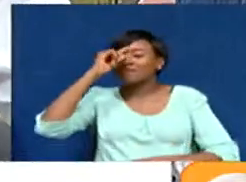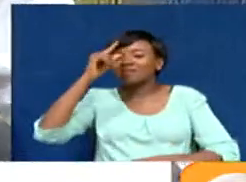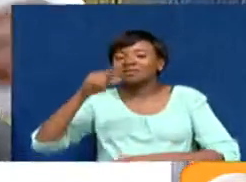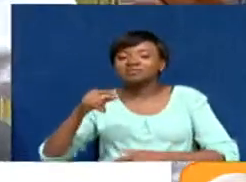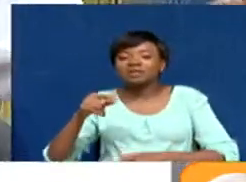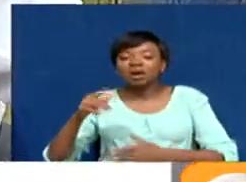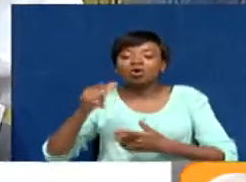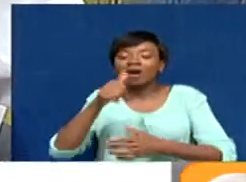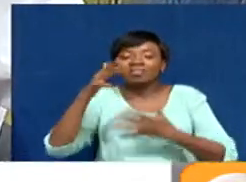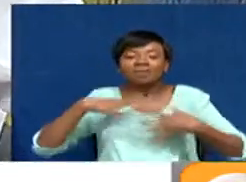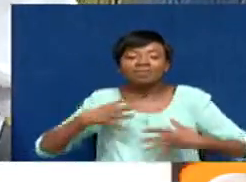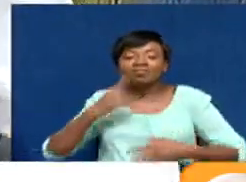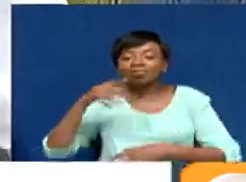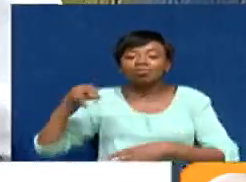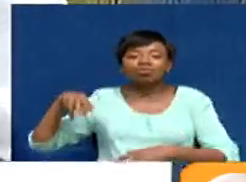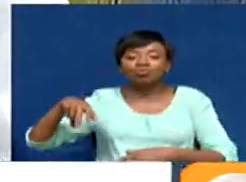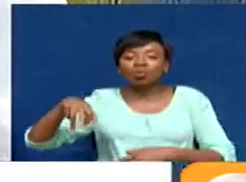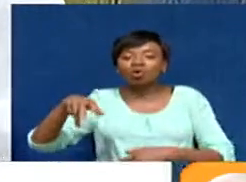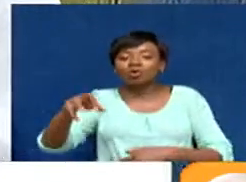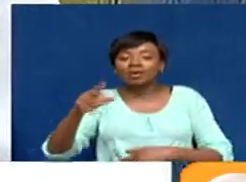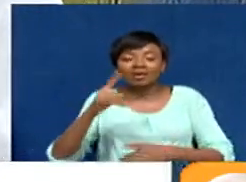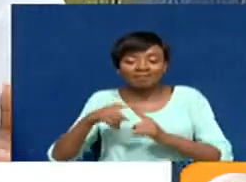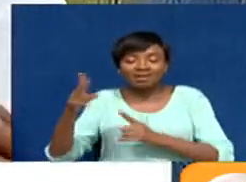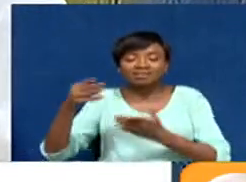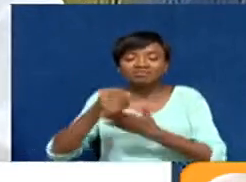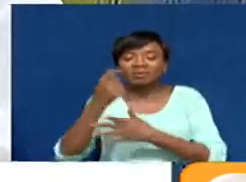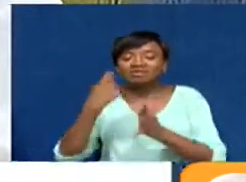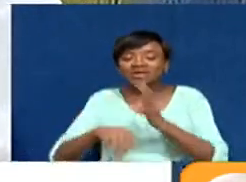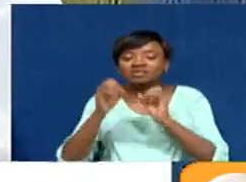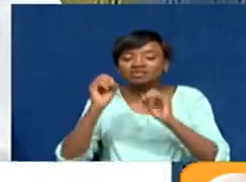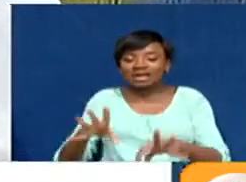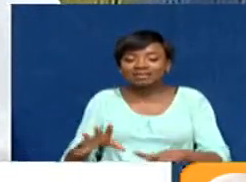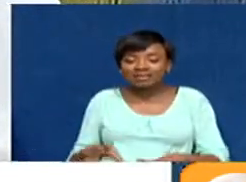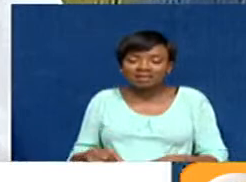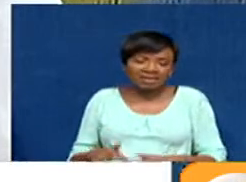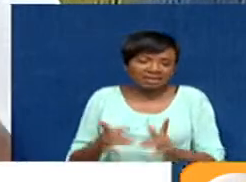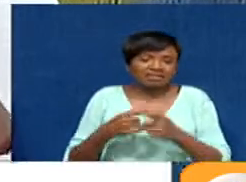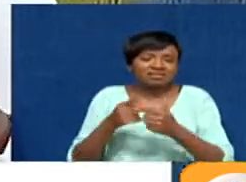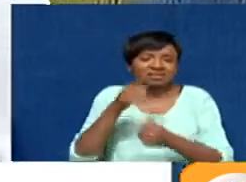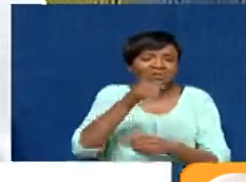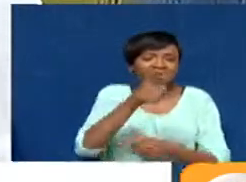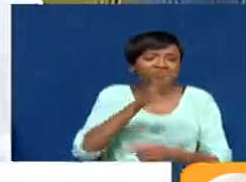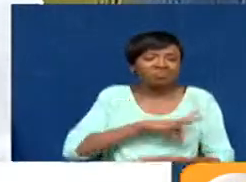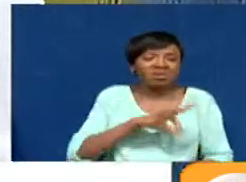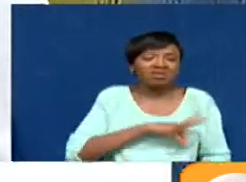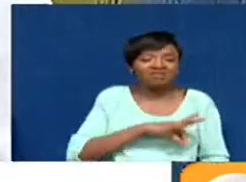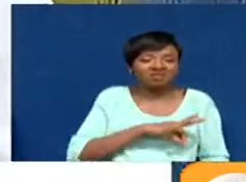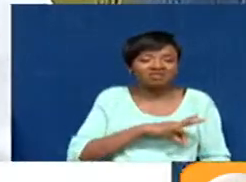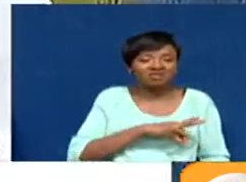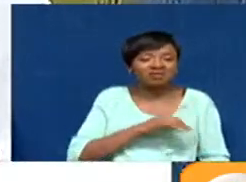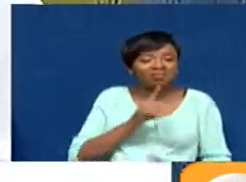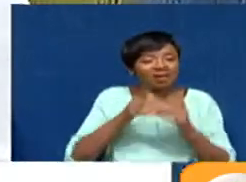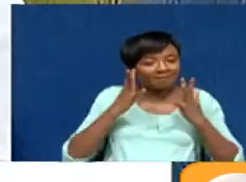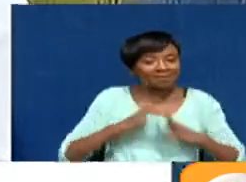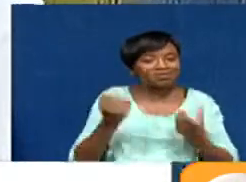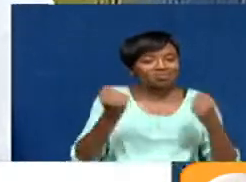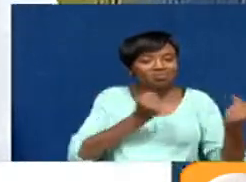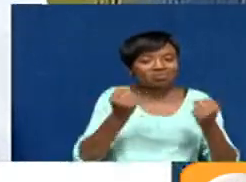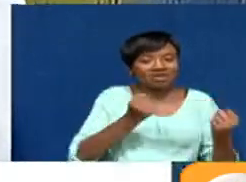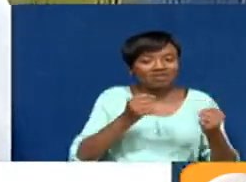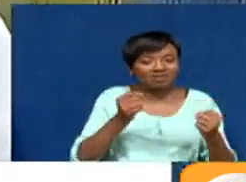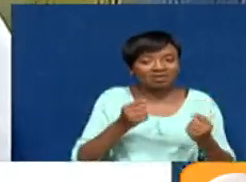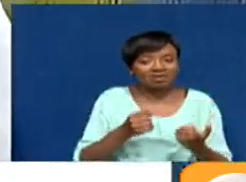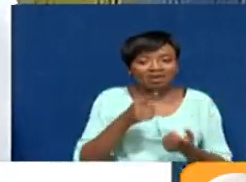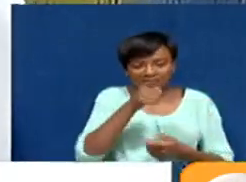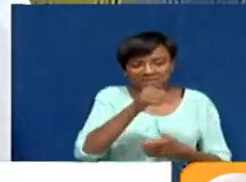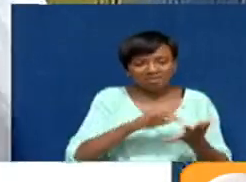who are walking because they too pay taxes. And here you are picking 15 shillings subsidy for a person who drives a car in Kenya, who's definitely a